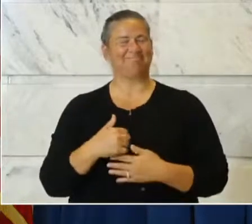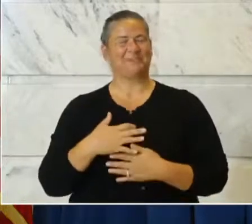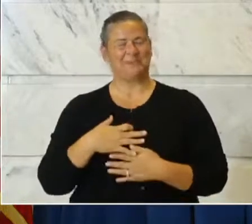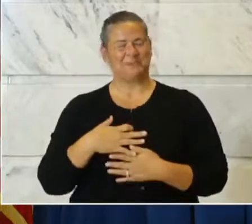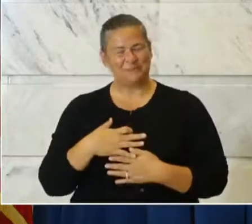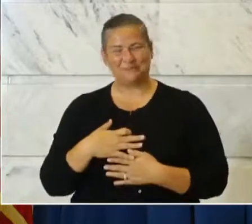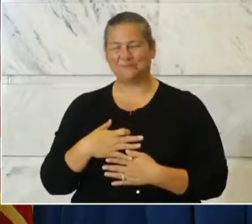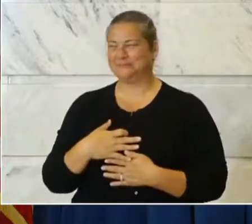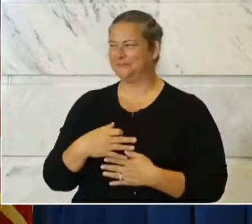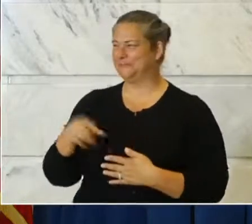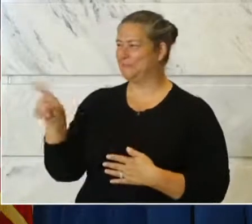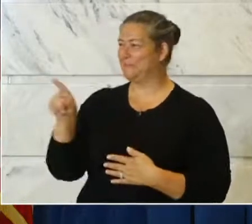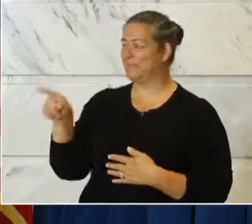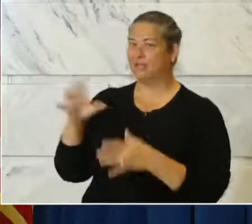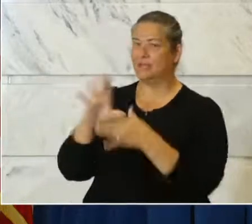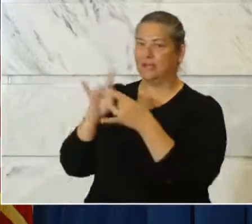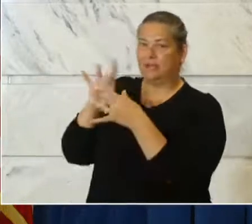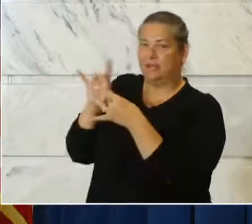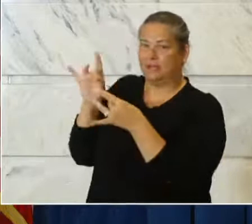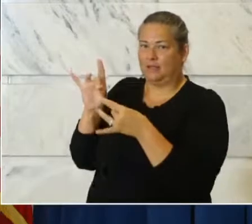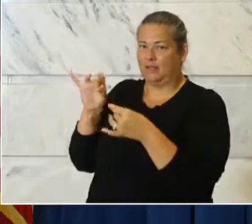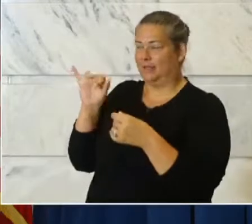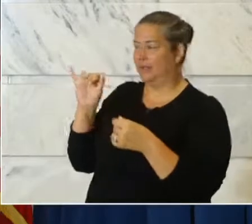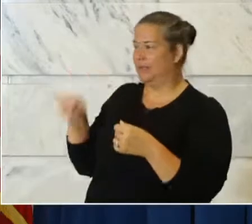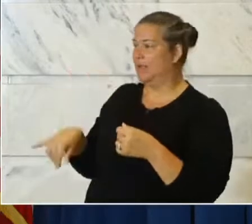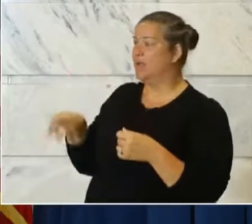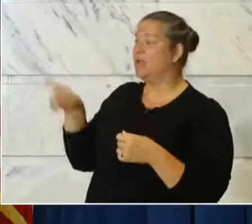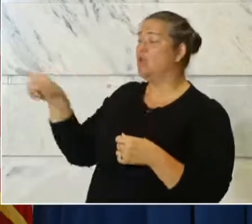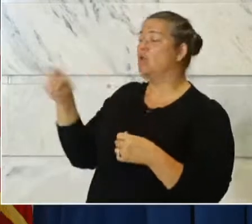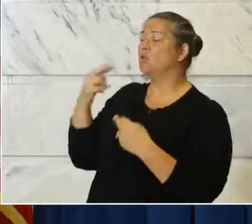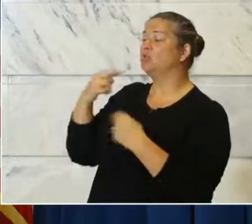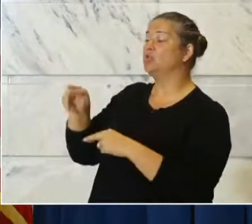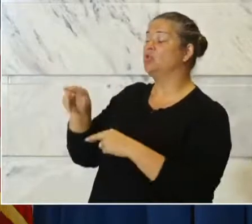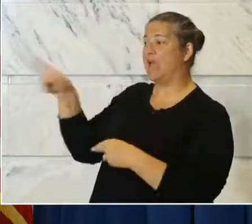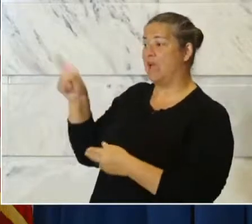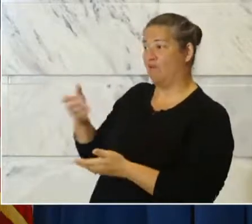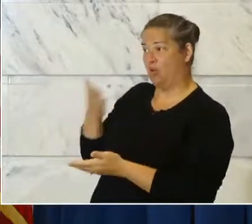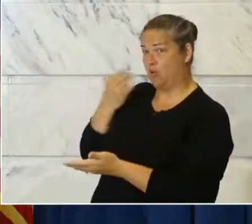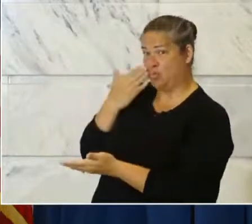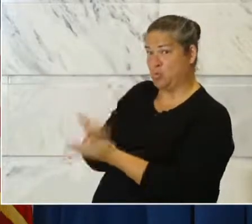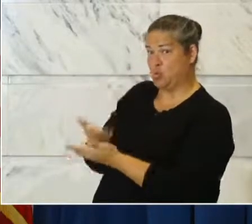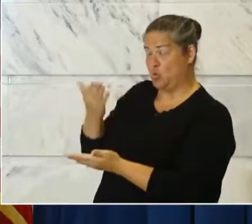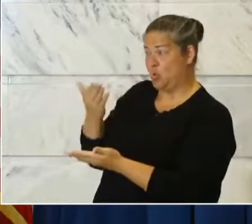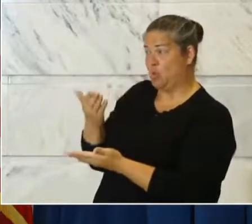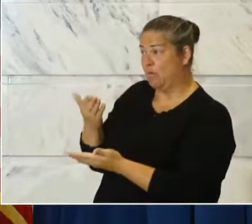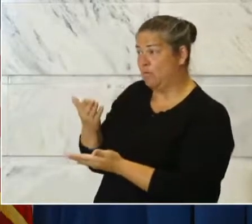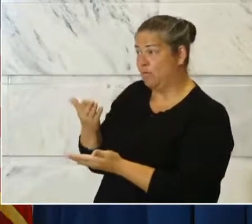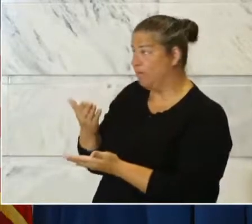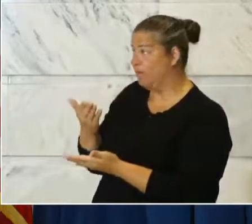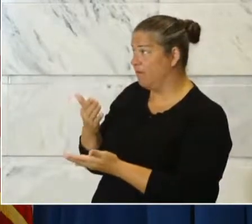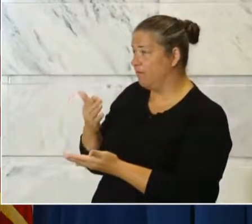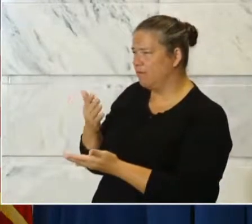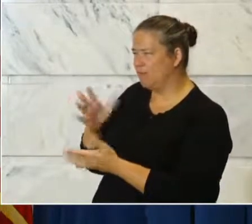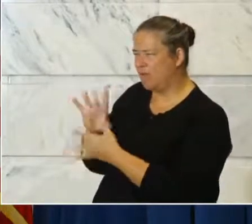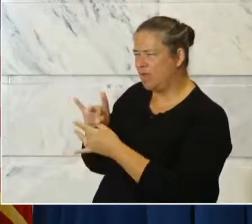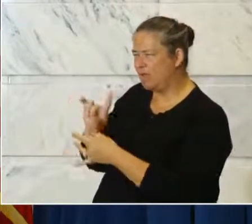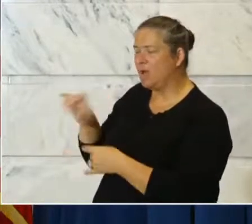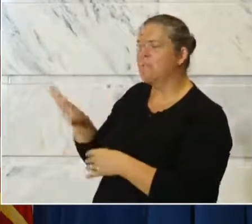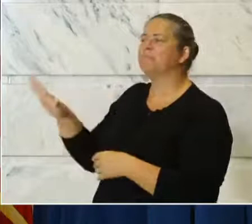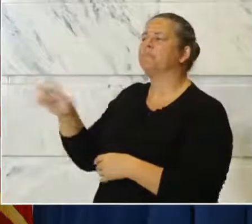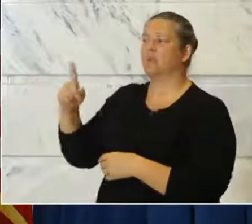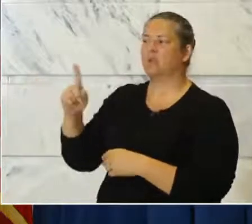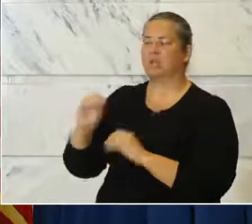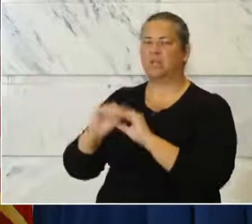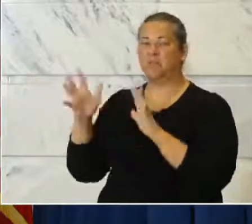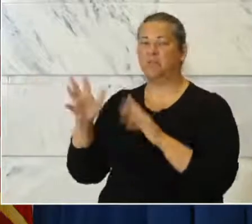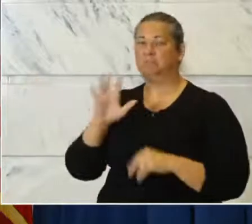One exception you said was people with health conditions. Do you have to prove that they have a health condition or something like that? If you have a health